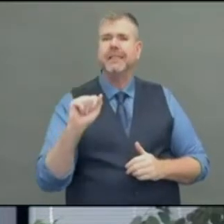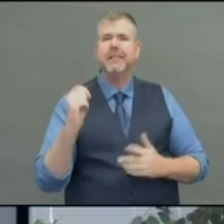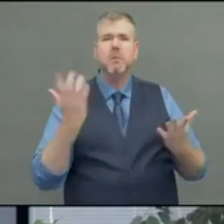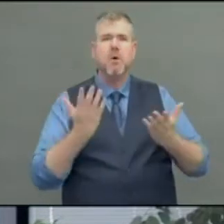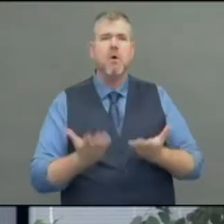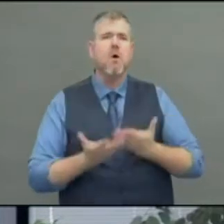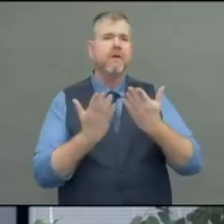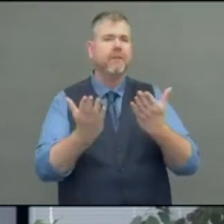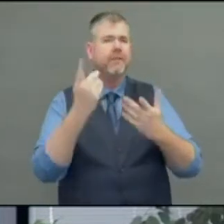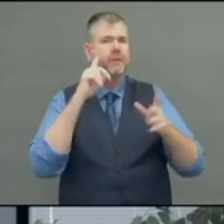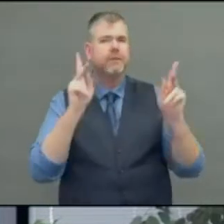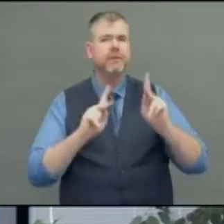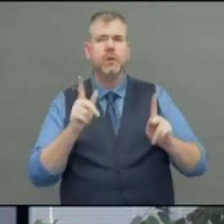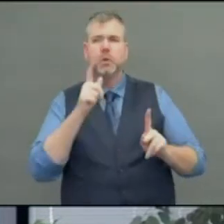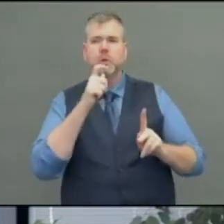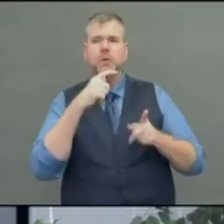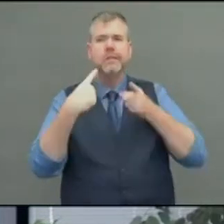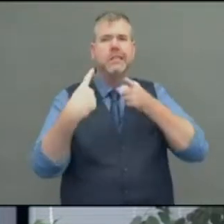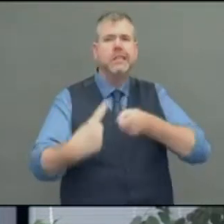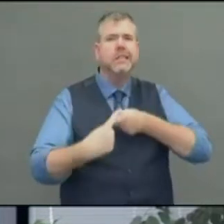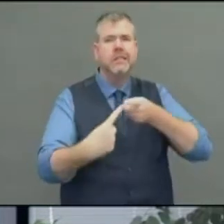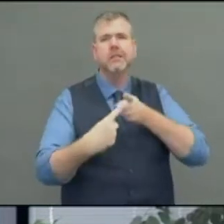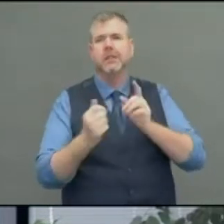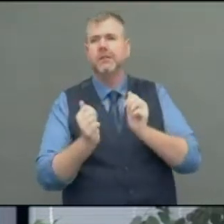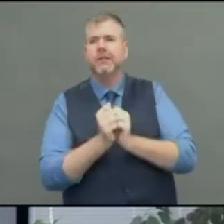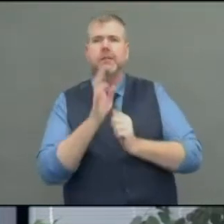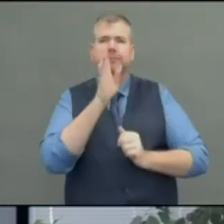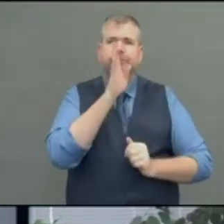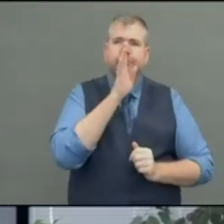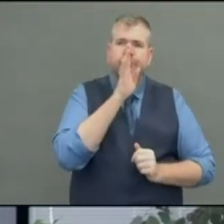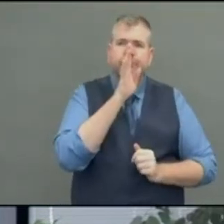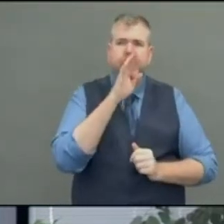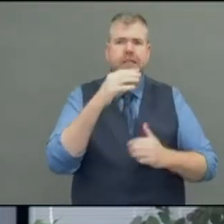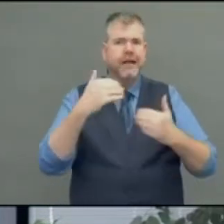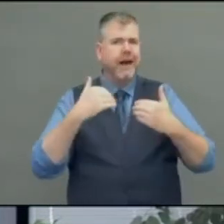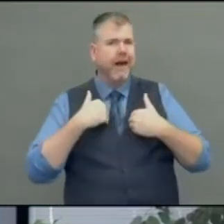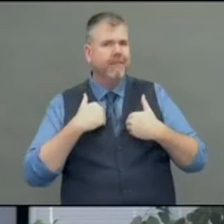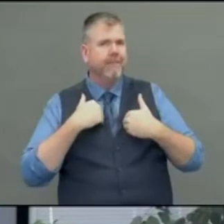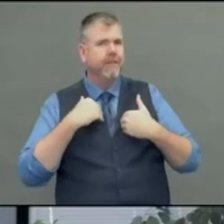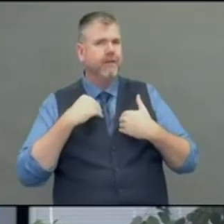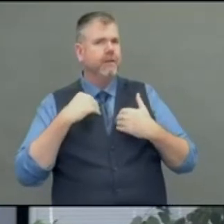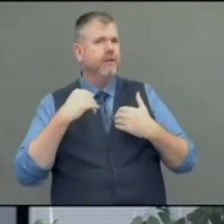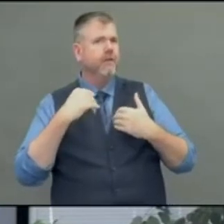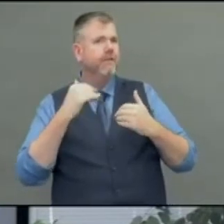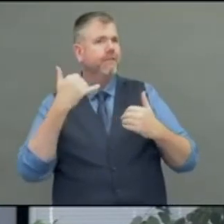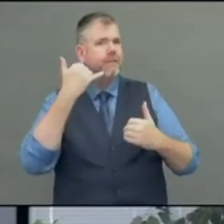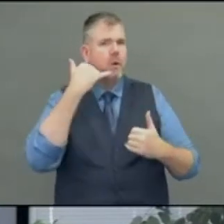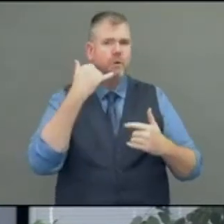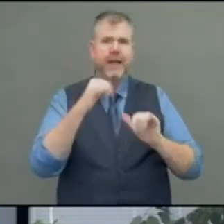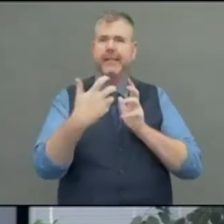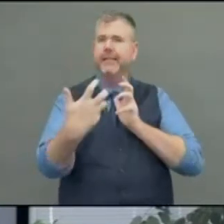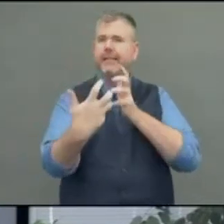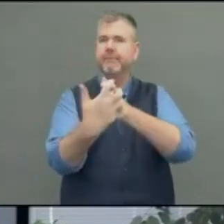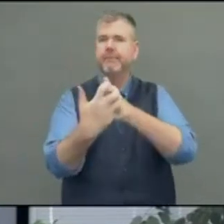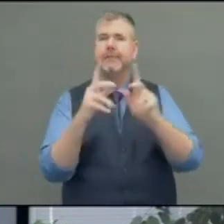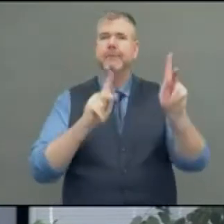difficulty speaking? Do you have any devices for people? Yes, for those that have a difficulty speaking, we